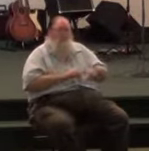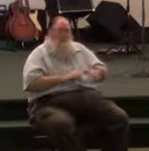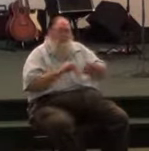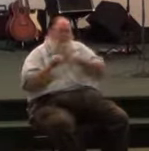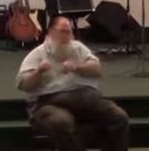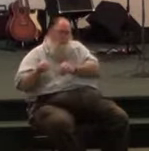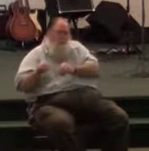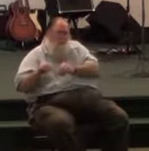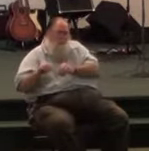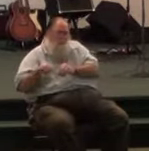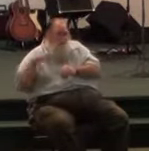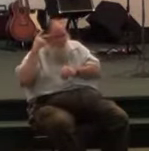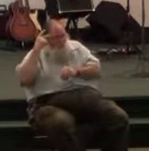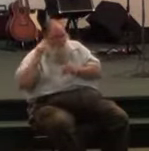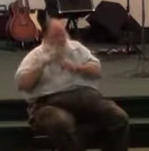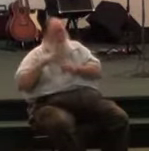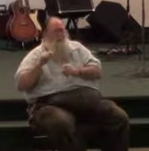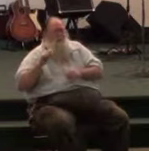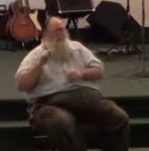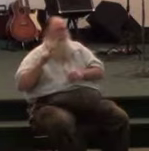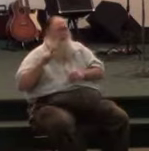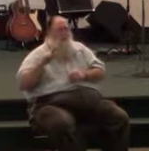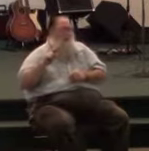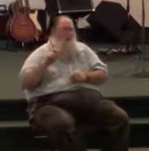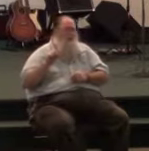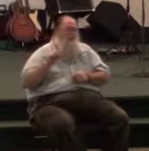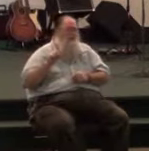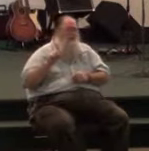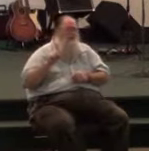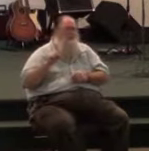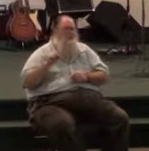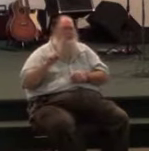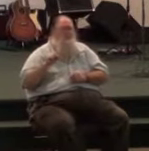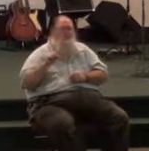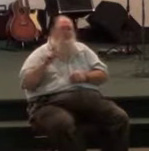Tarsus. And you know what? Tarsus got blessed with the truth.